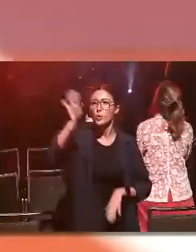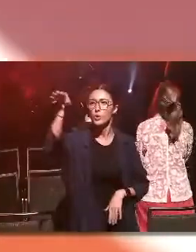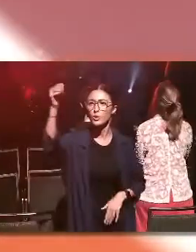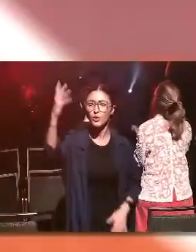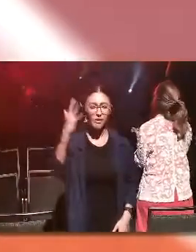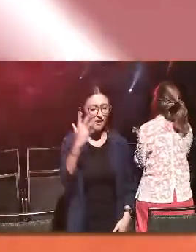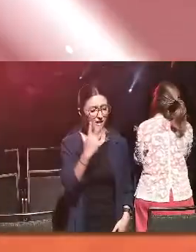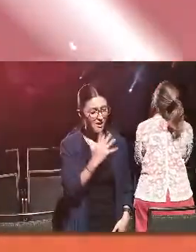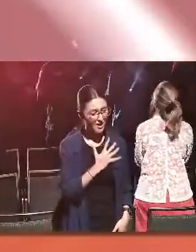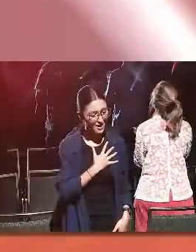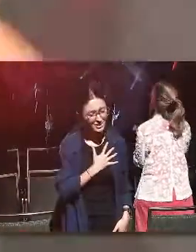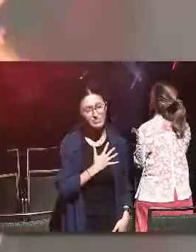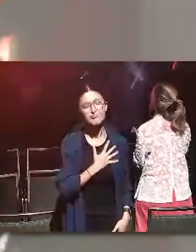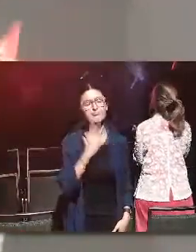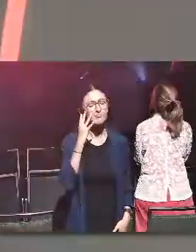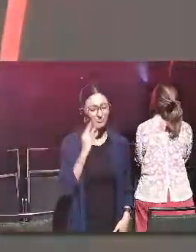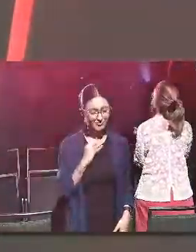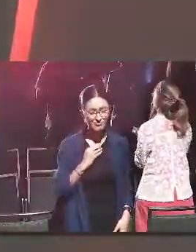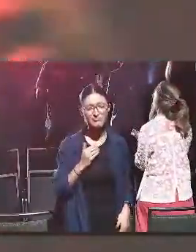love, show us your